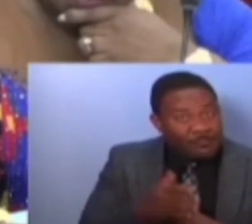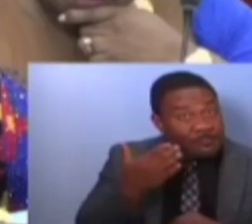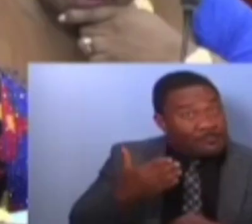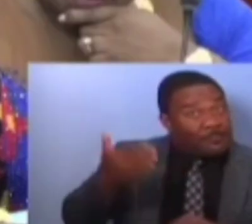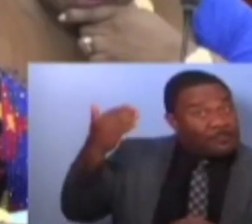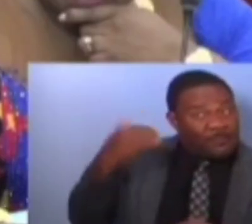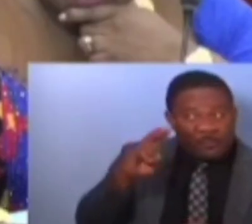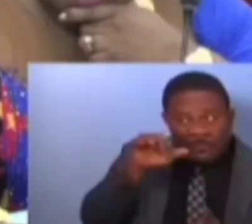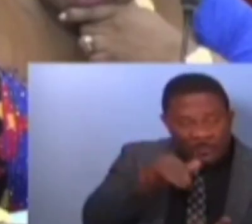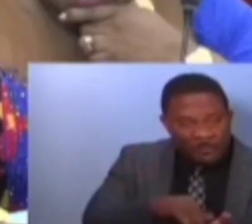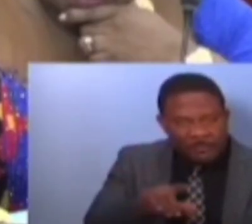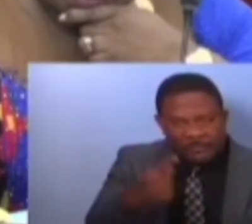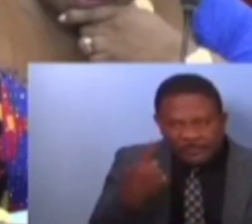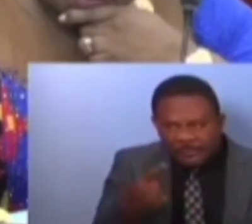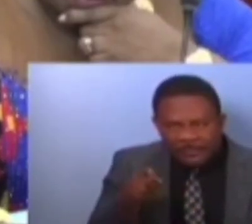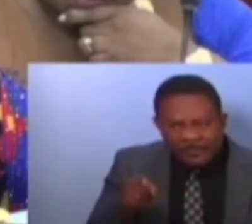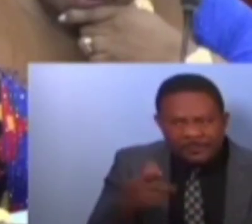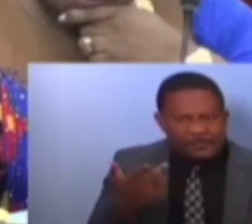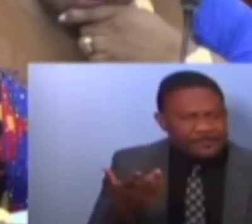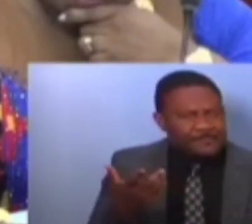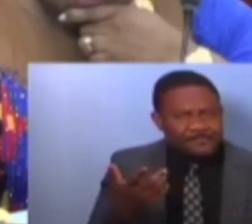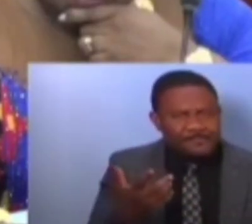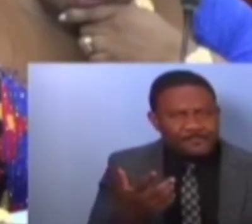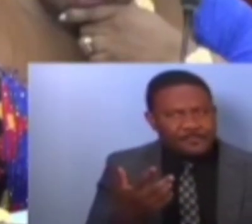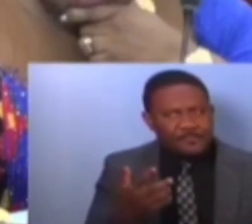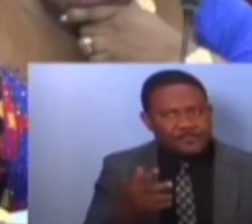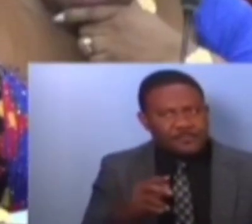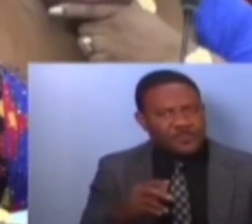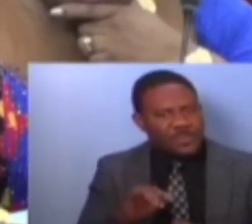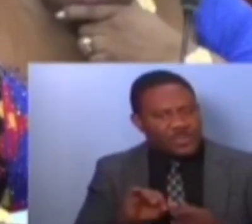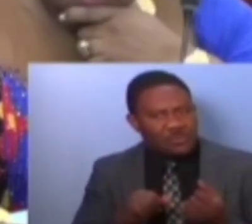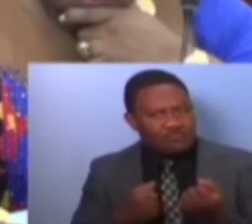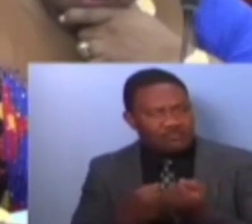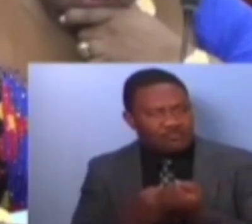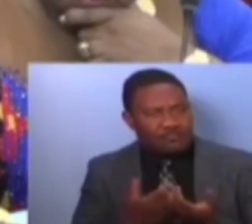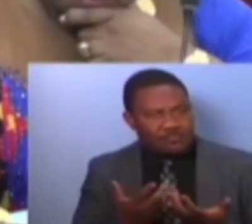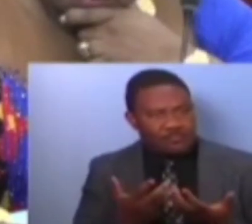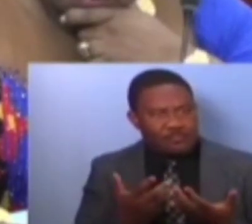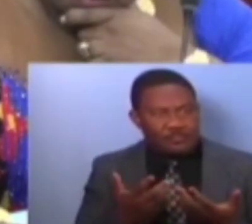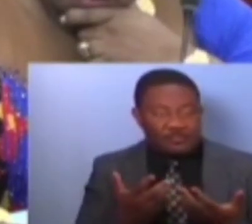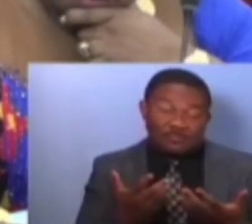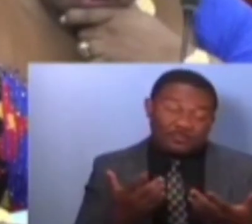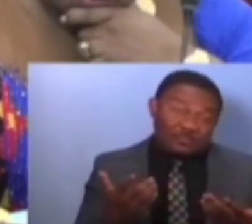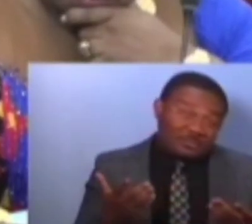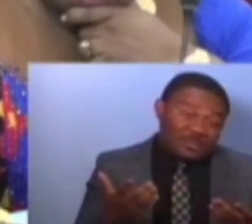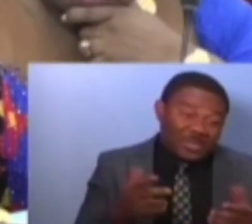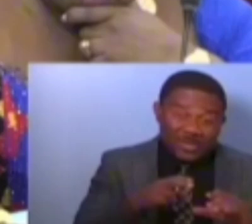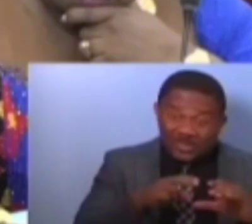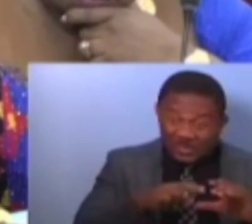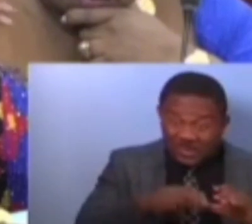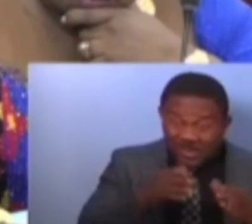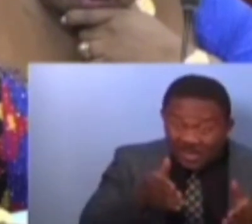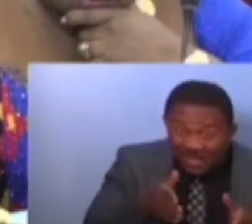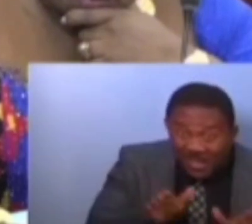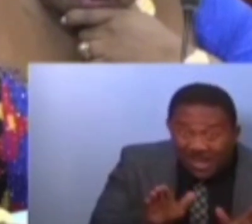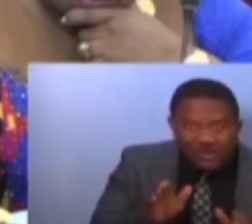a precedent where in seconding Alajete, the chair allowed him to raise his concerns. Let us tolerate each